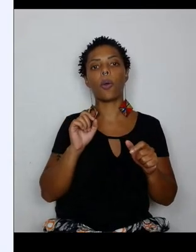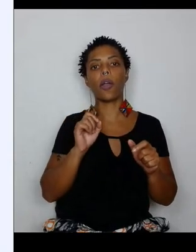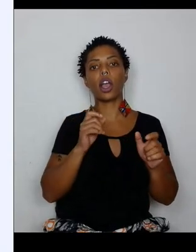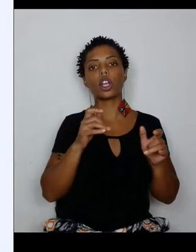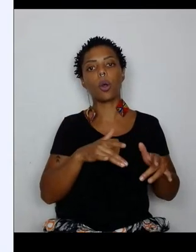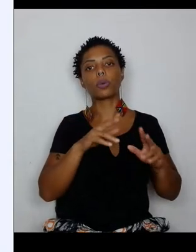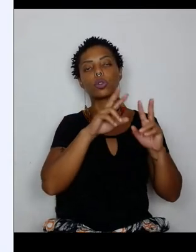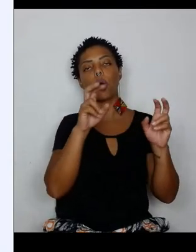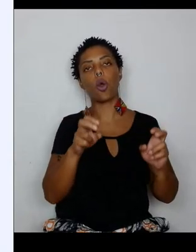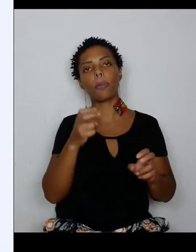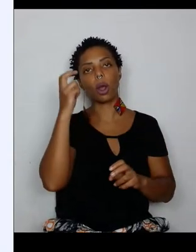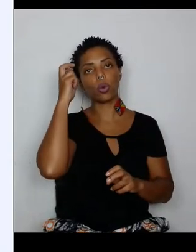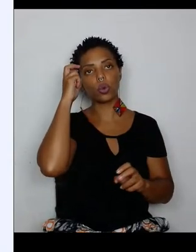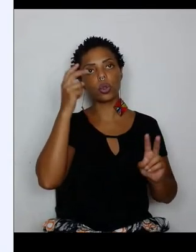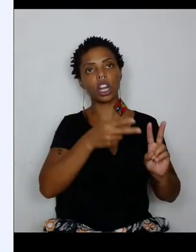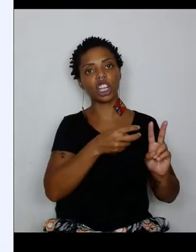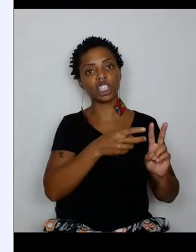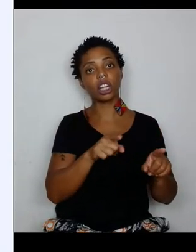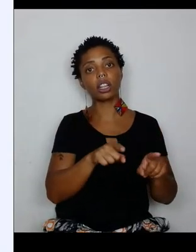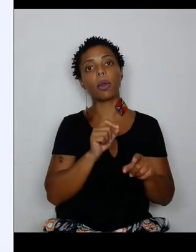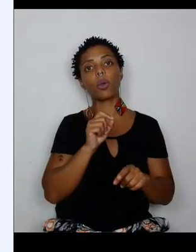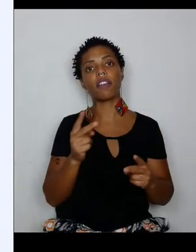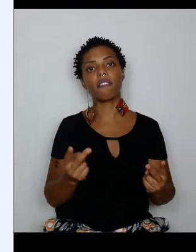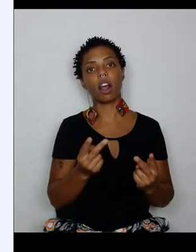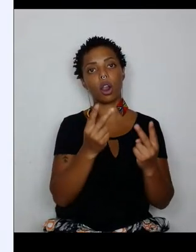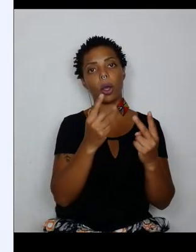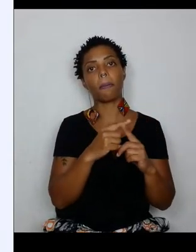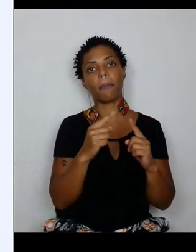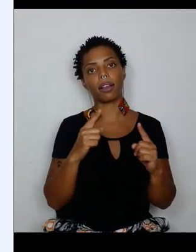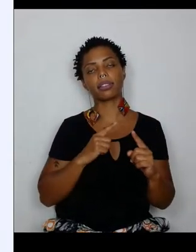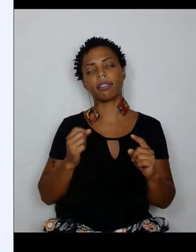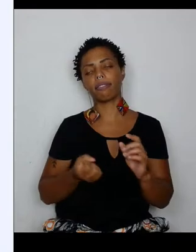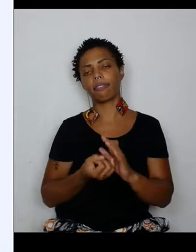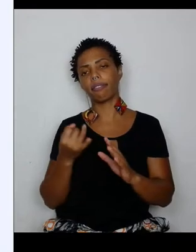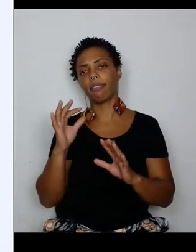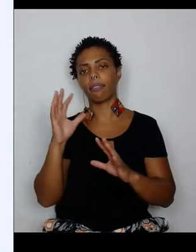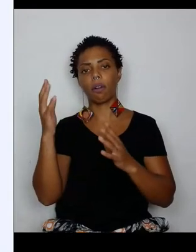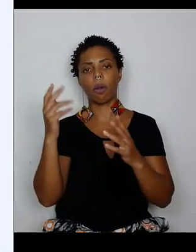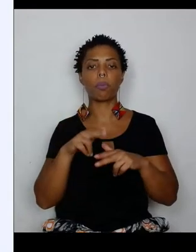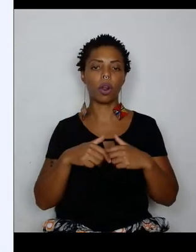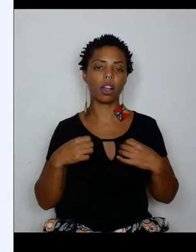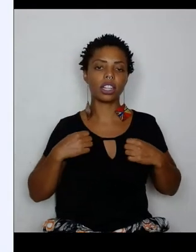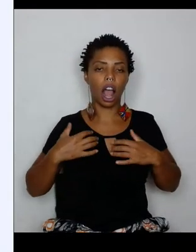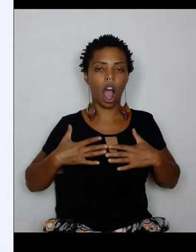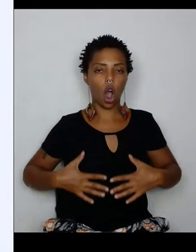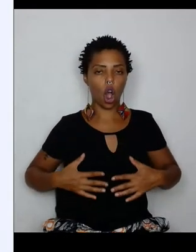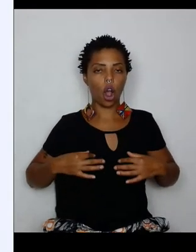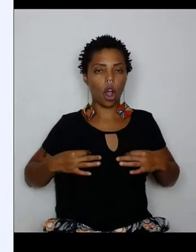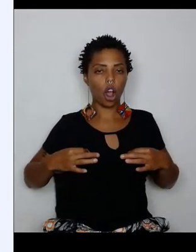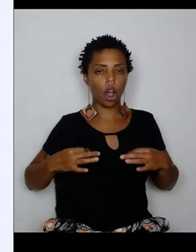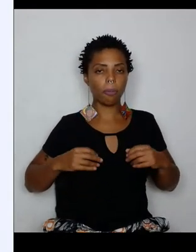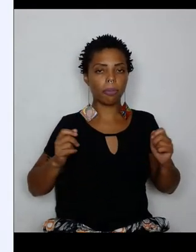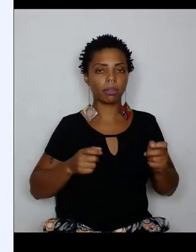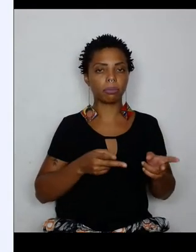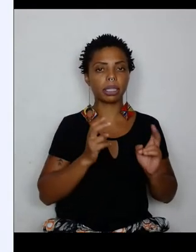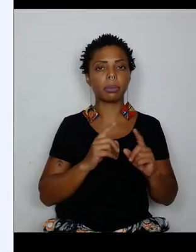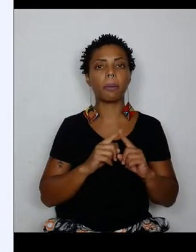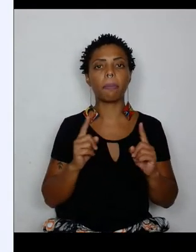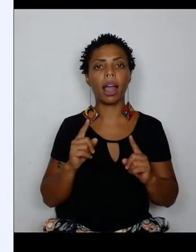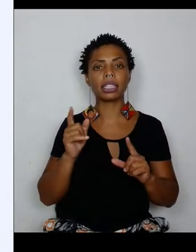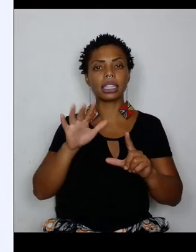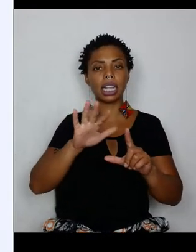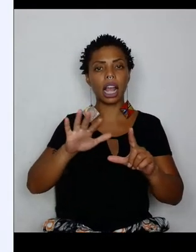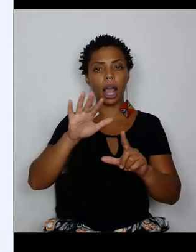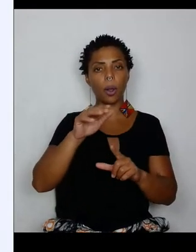circumstances as signaled by their missionary dress in his portrayal of these women gogan succeeds in conveying something of the